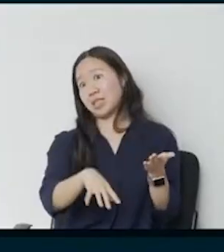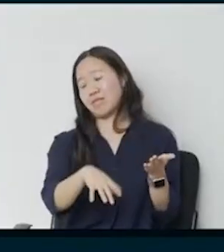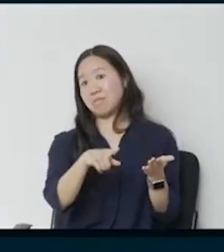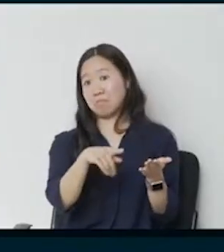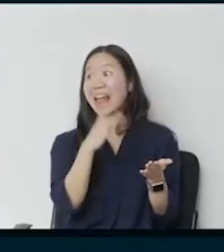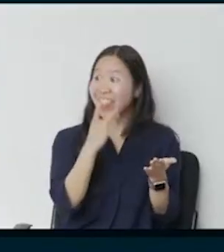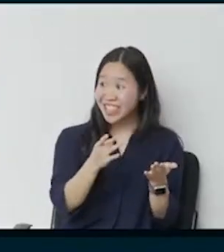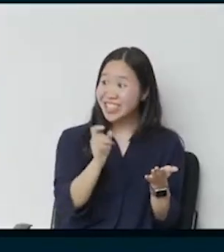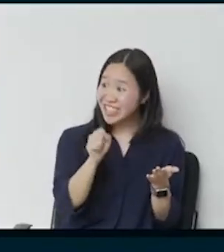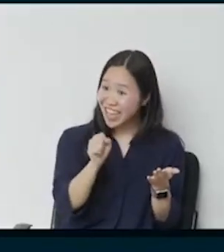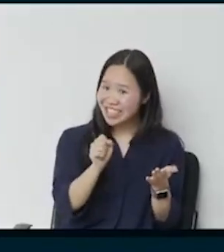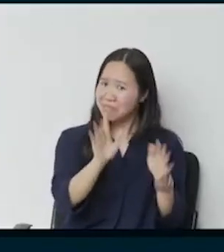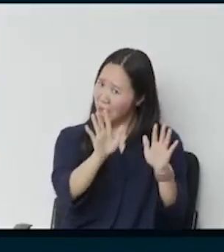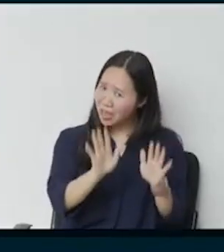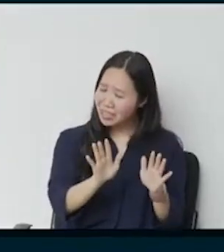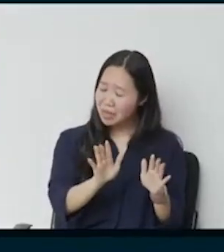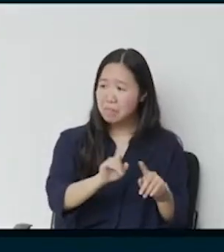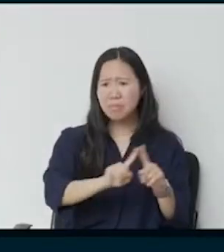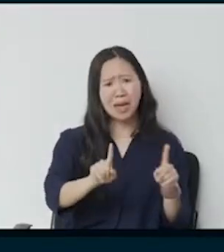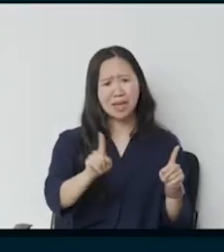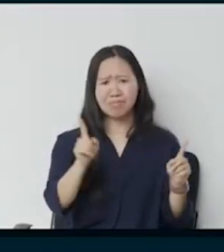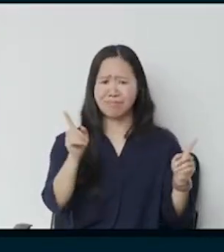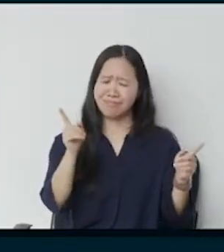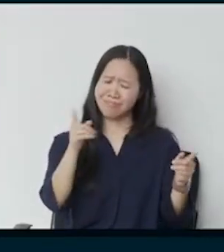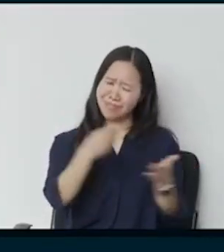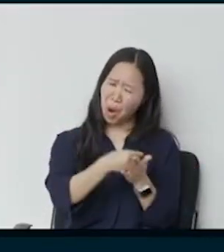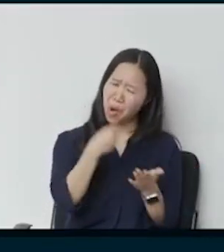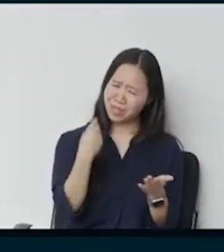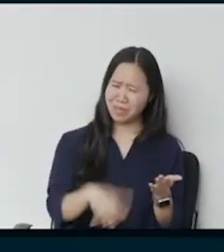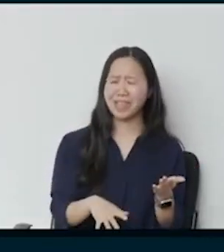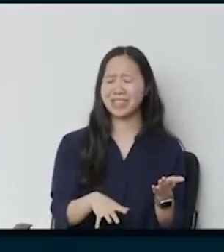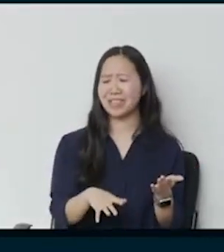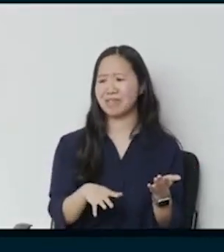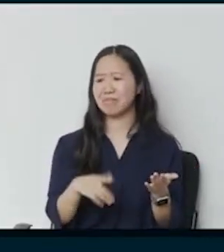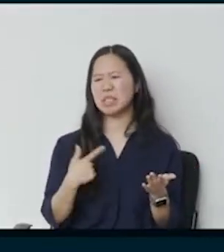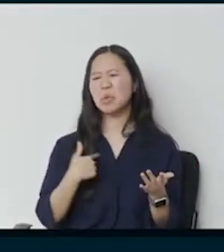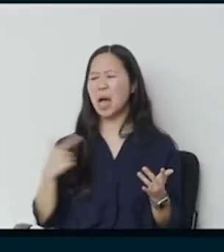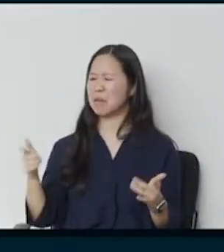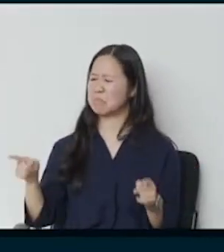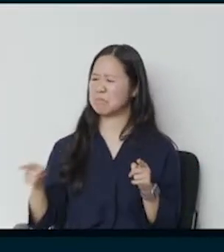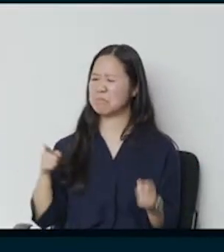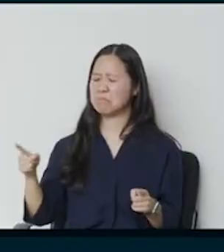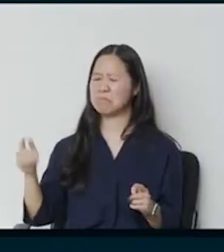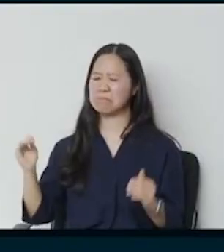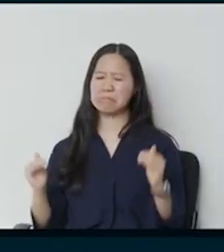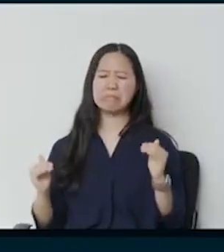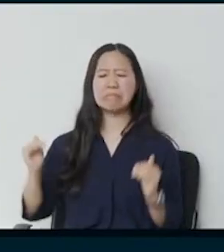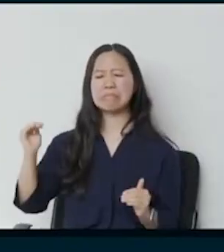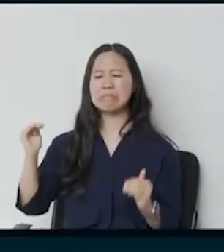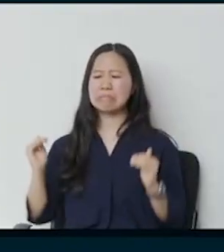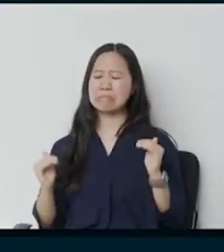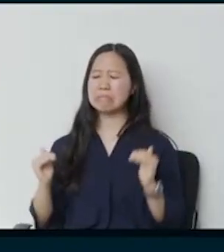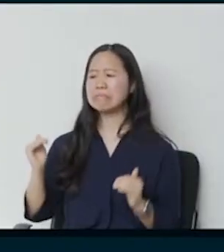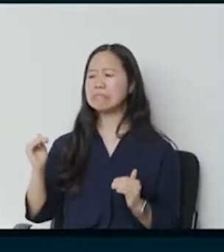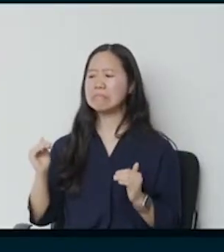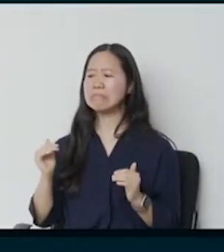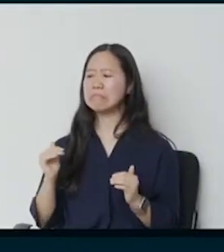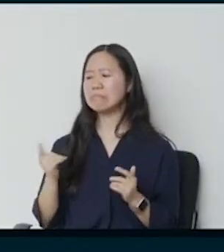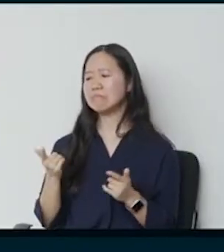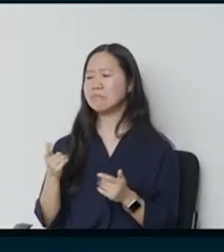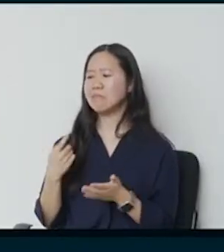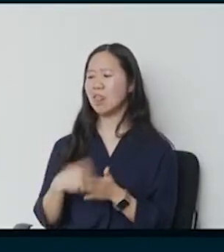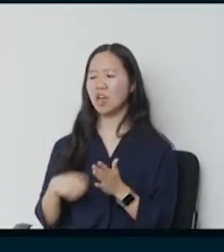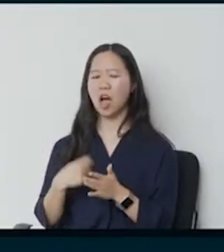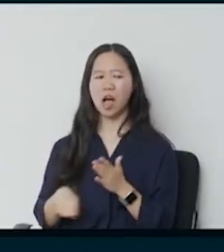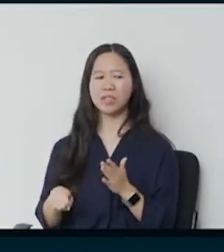Good, delicious, awesome, but very expensive. So I like to weigh the cost of these things. When you're writing your HTML, stick to